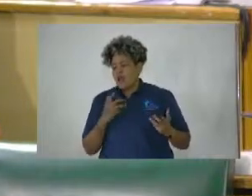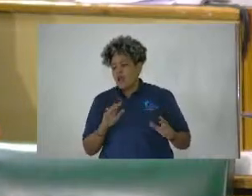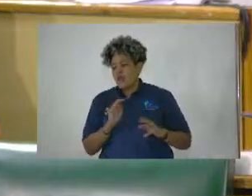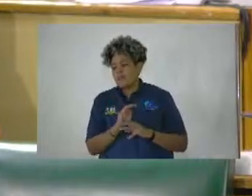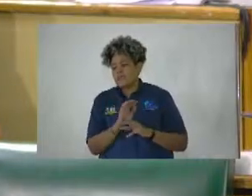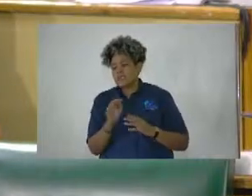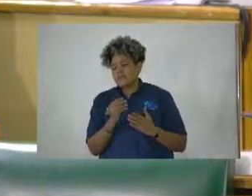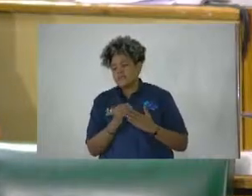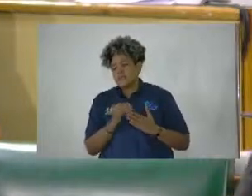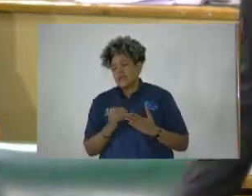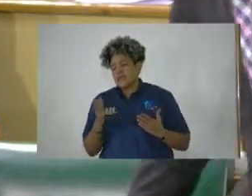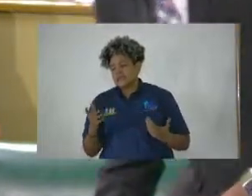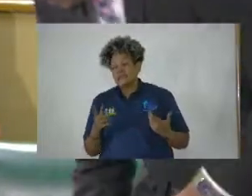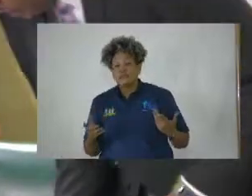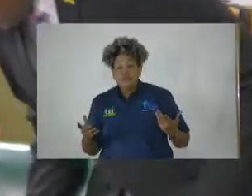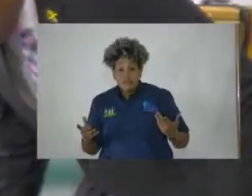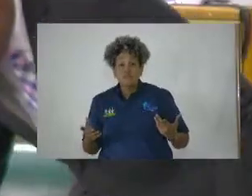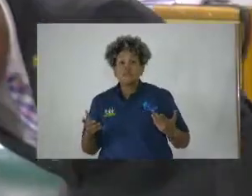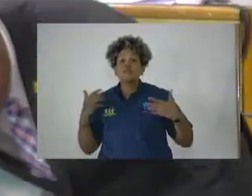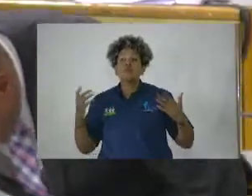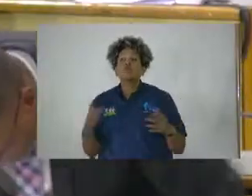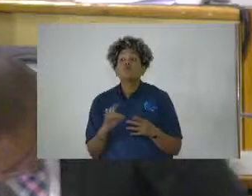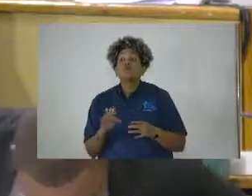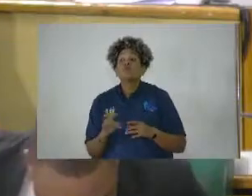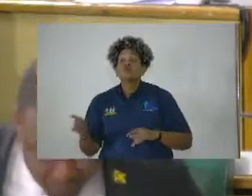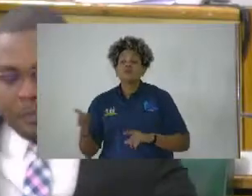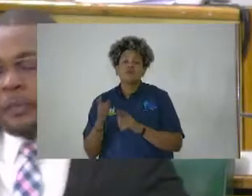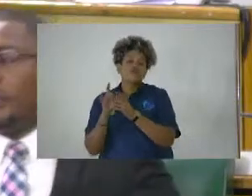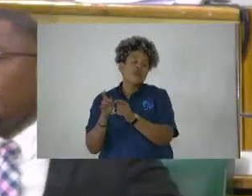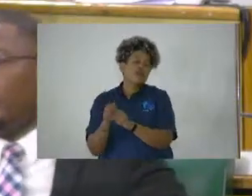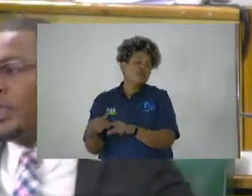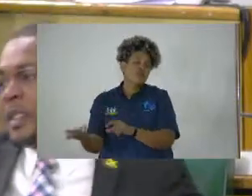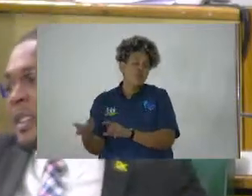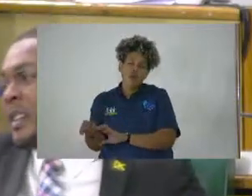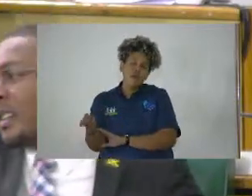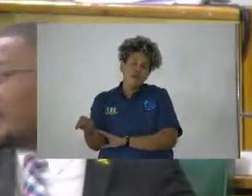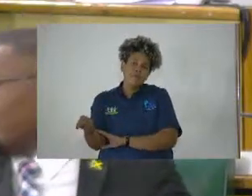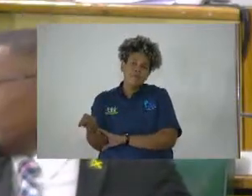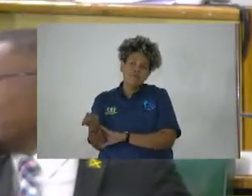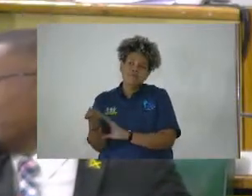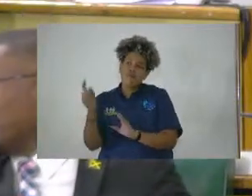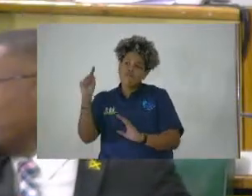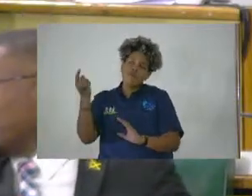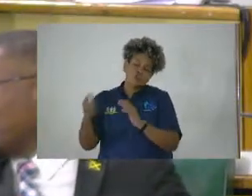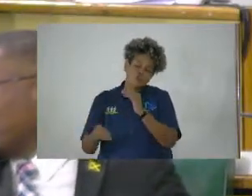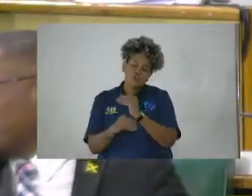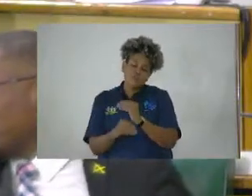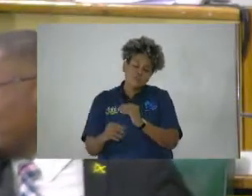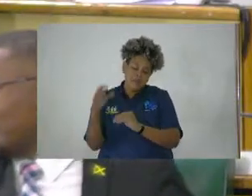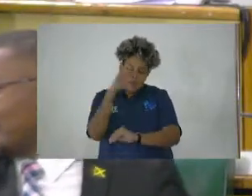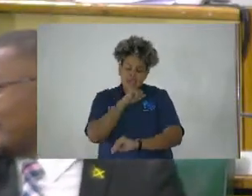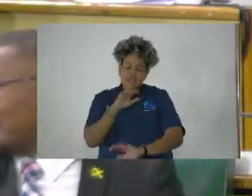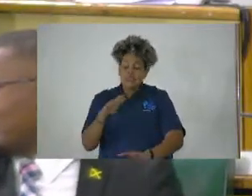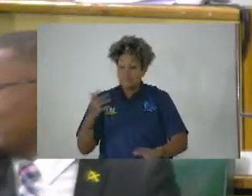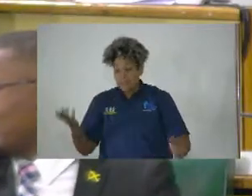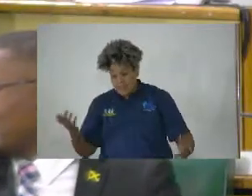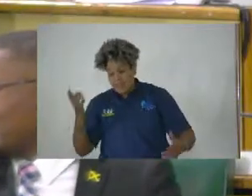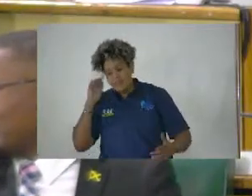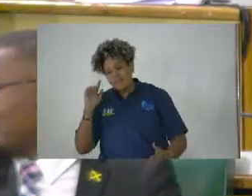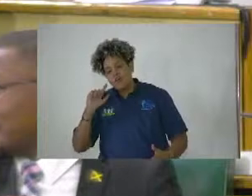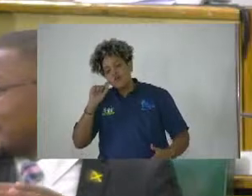Minister of Finance to move the motion with regards to the first supplementary estimates